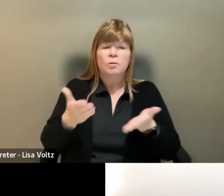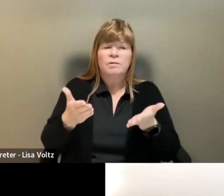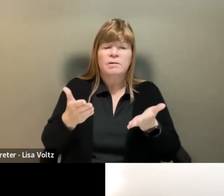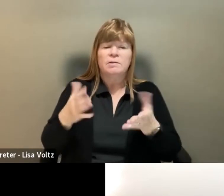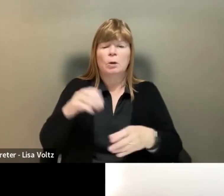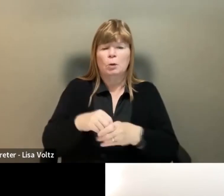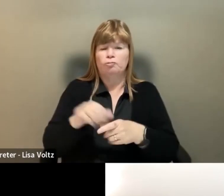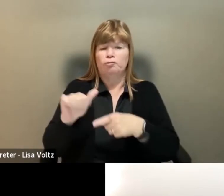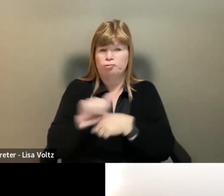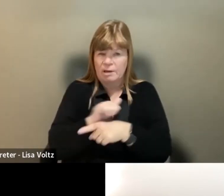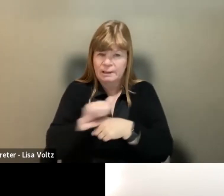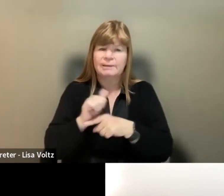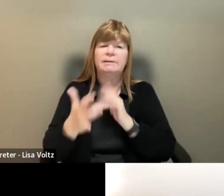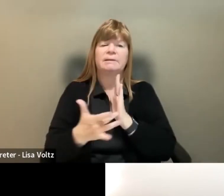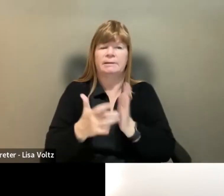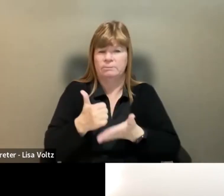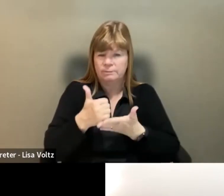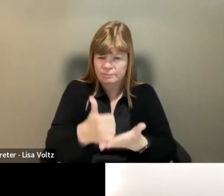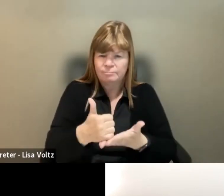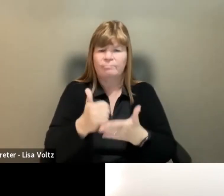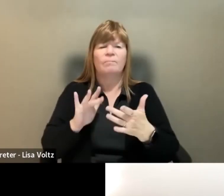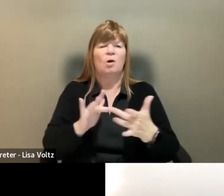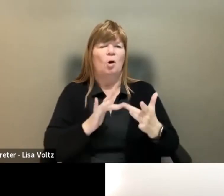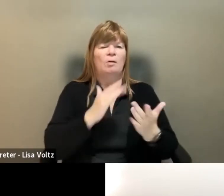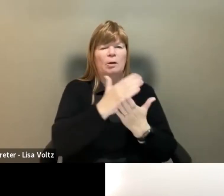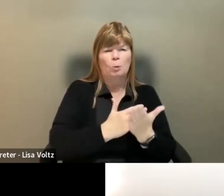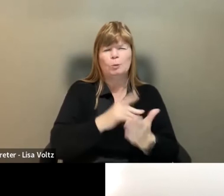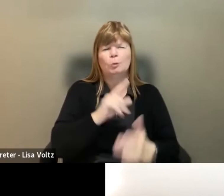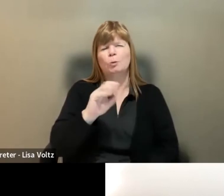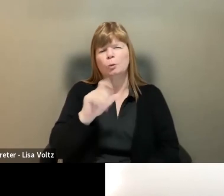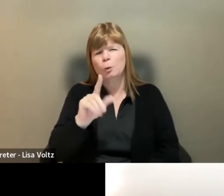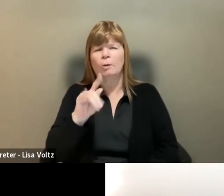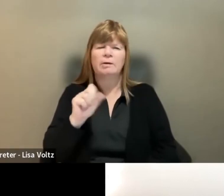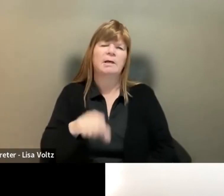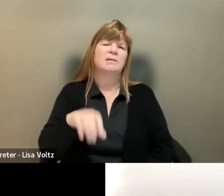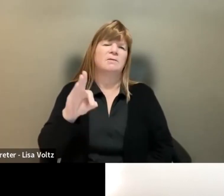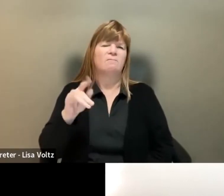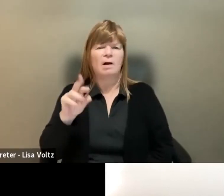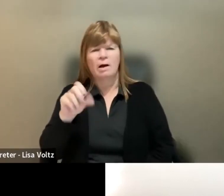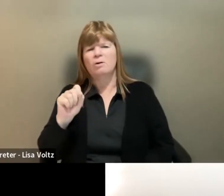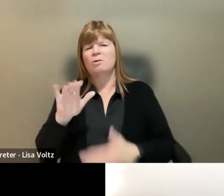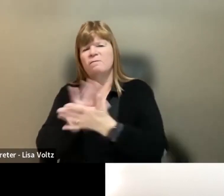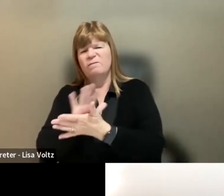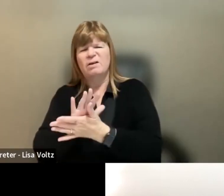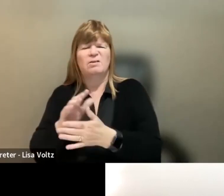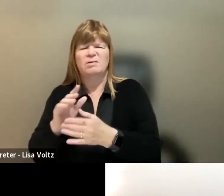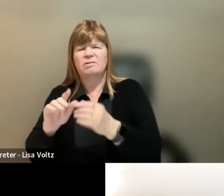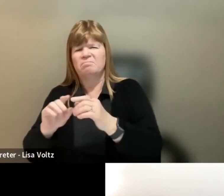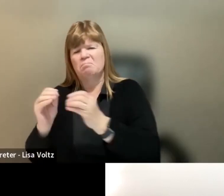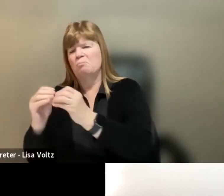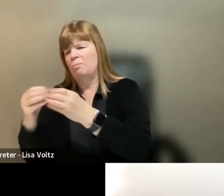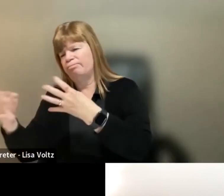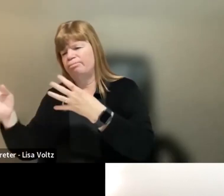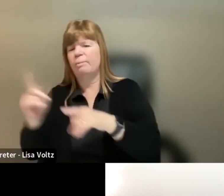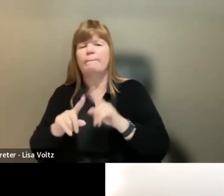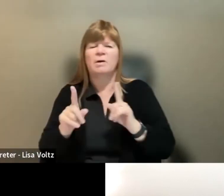include trainings, technical assistance, online courses, toolkits, flyers, and videos, just to name a few. And they cover the